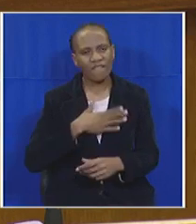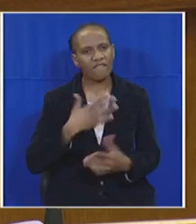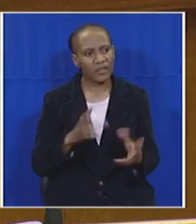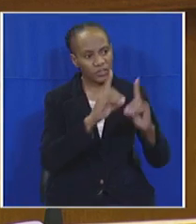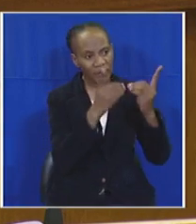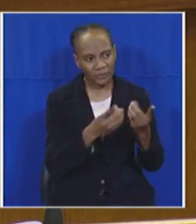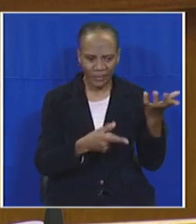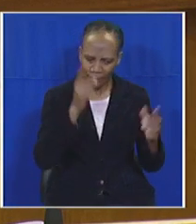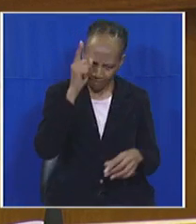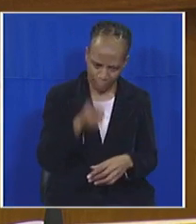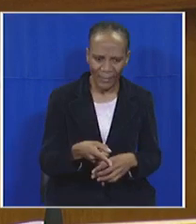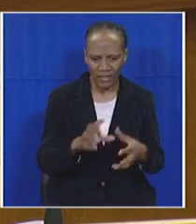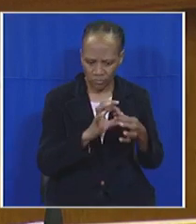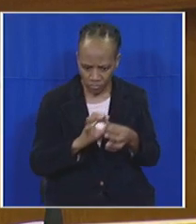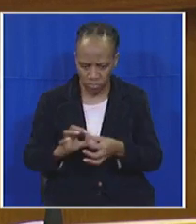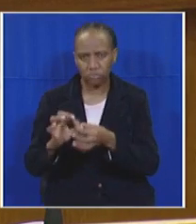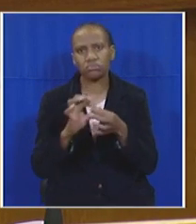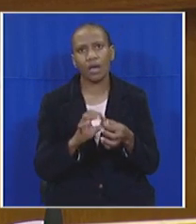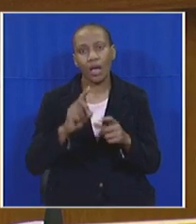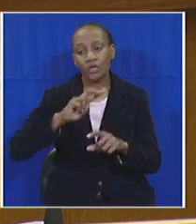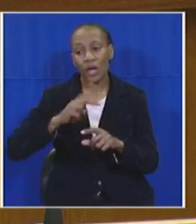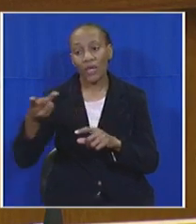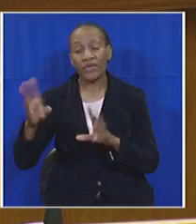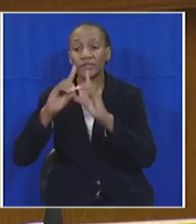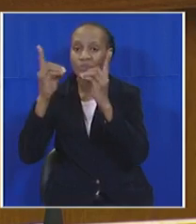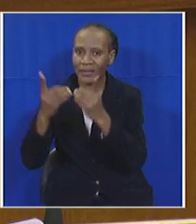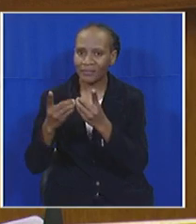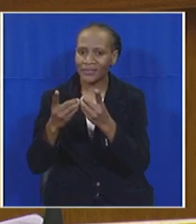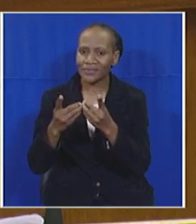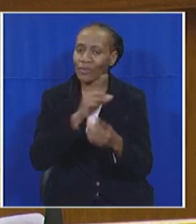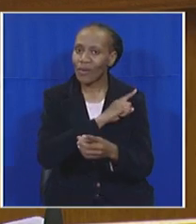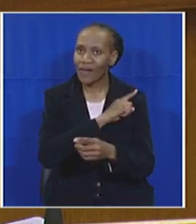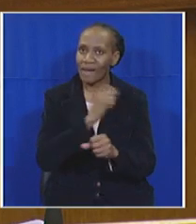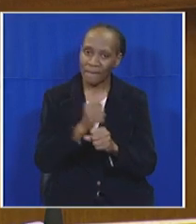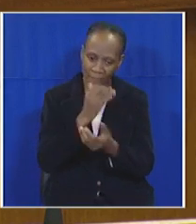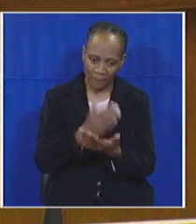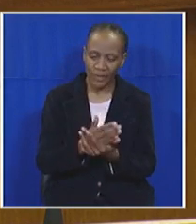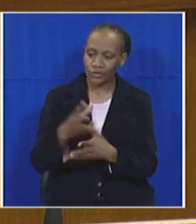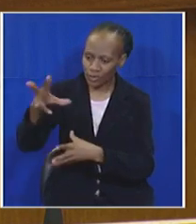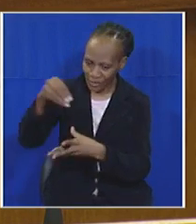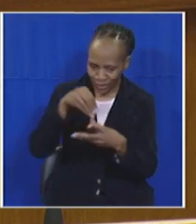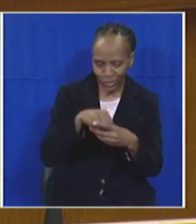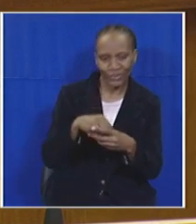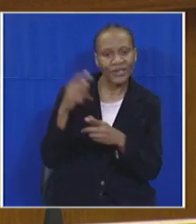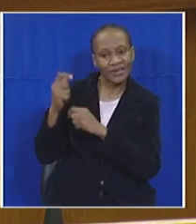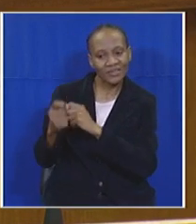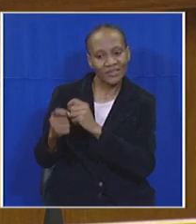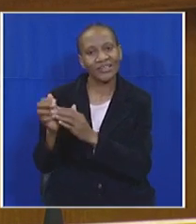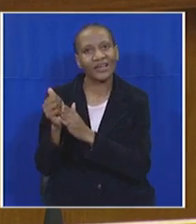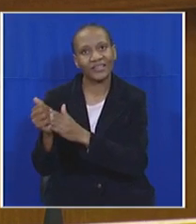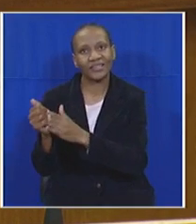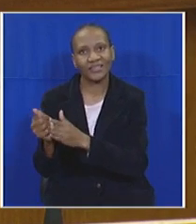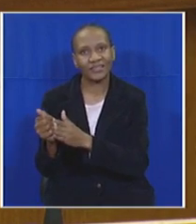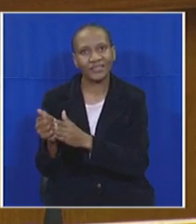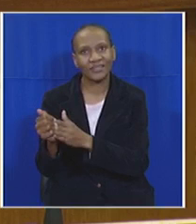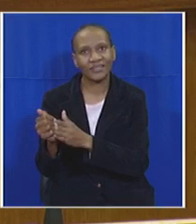departments should coordinate with other state departments to integrate the contribution of traditional leaders in diverse